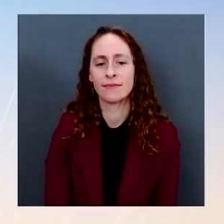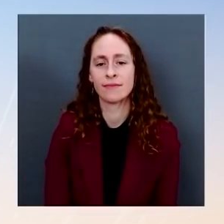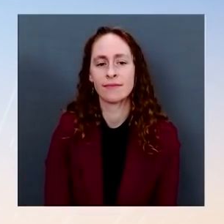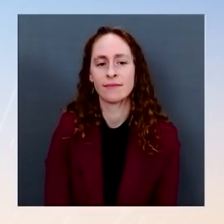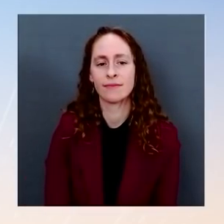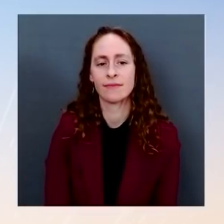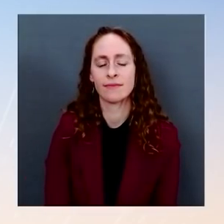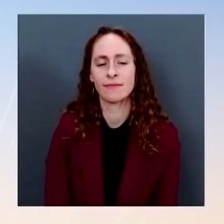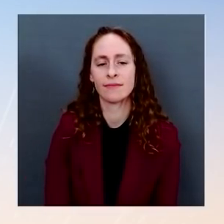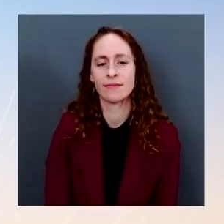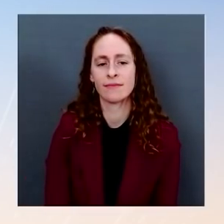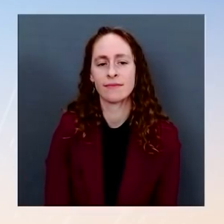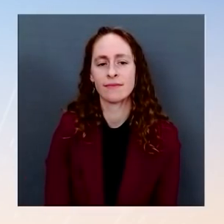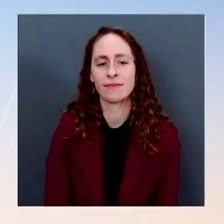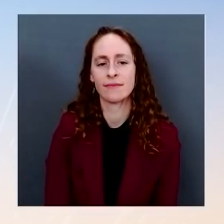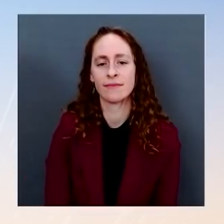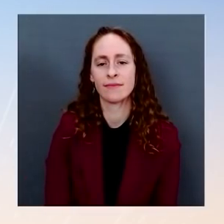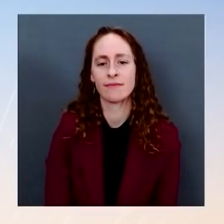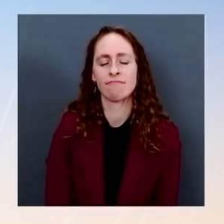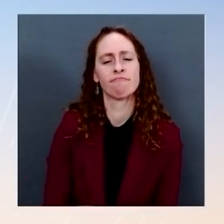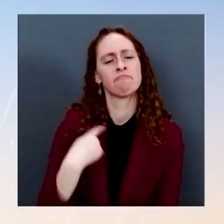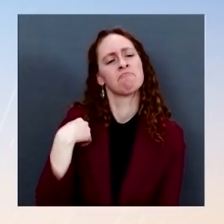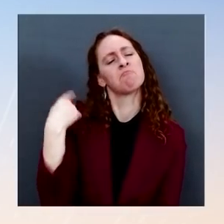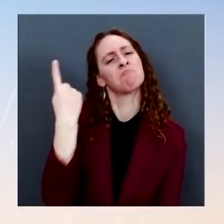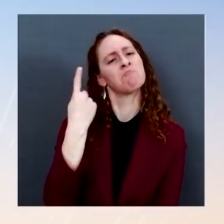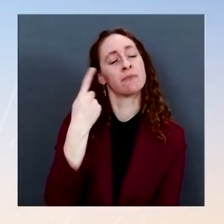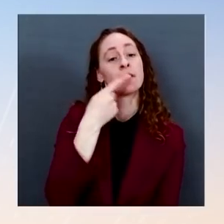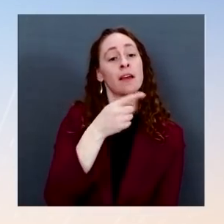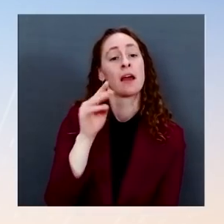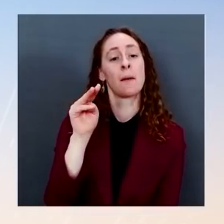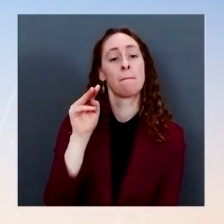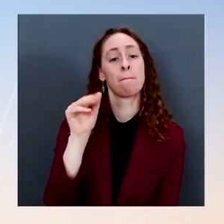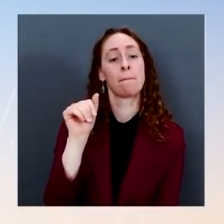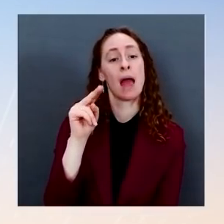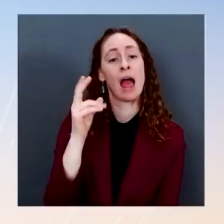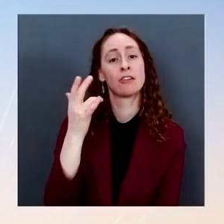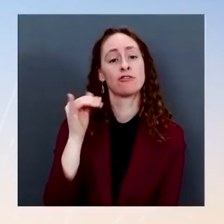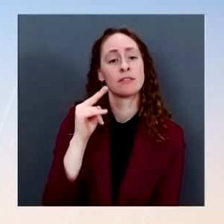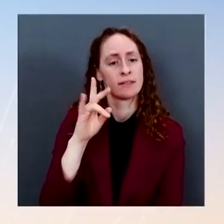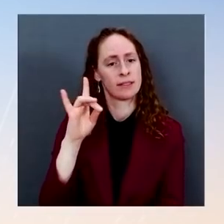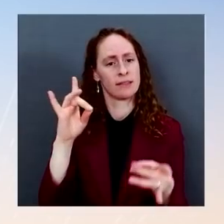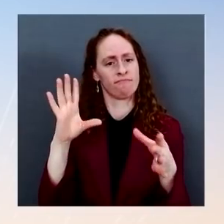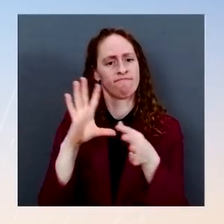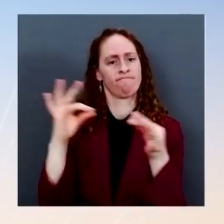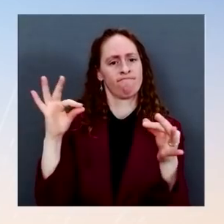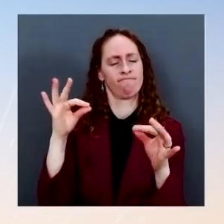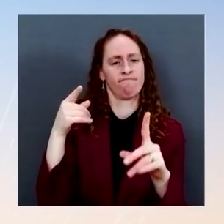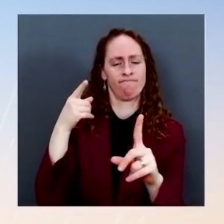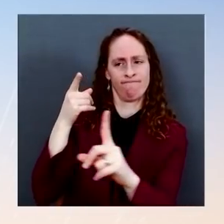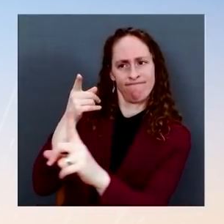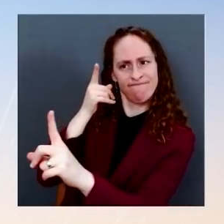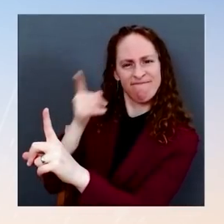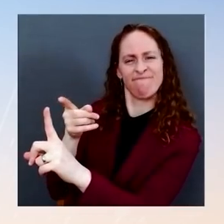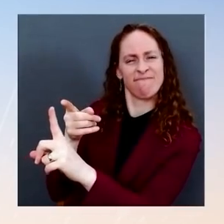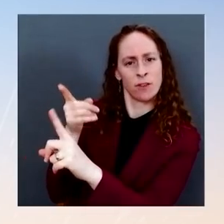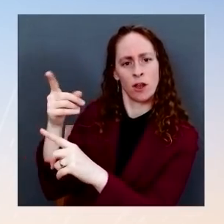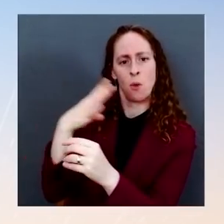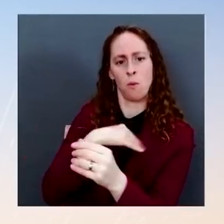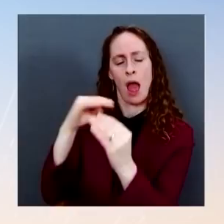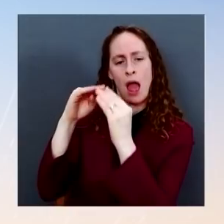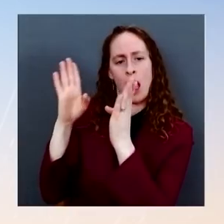absolutely inexcusable. They know what it is, and that's it. Do you know what he's referring to there, and do you have a response to his comments about the